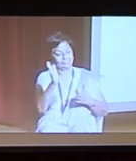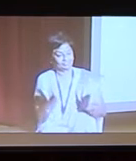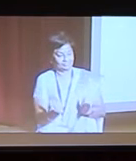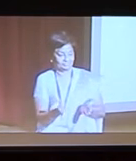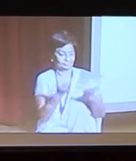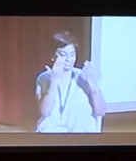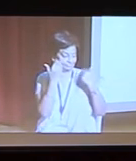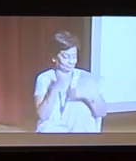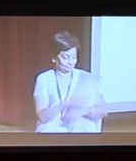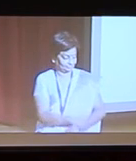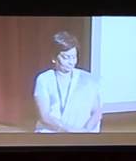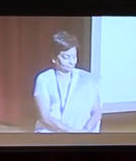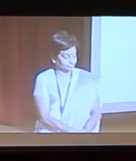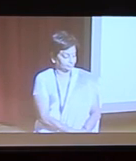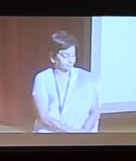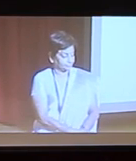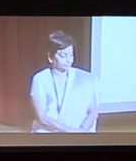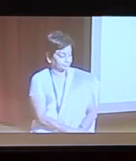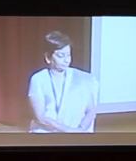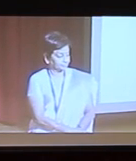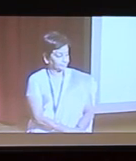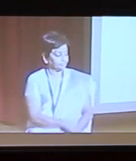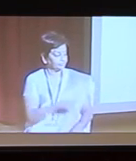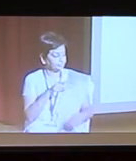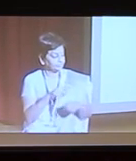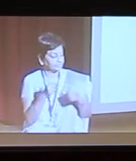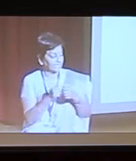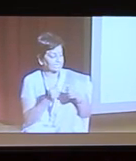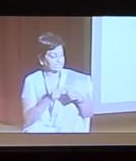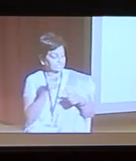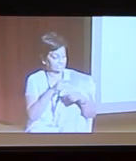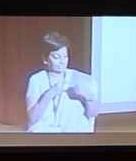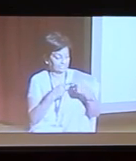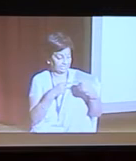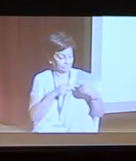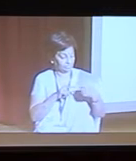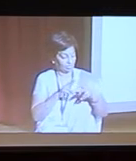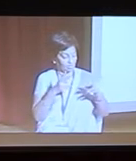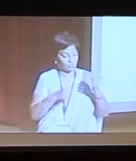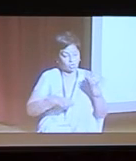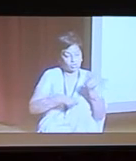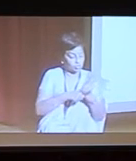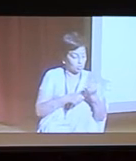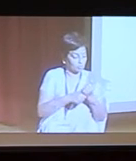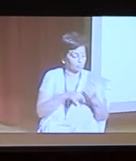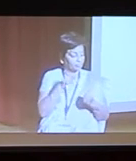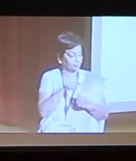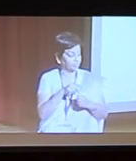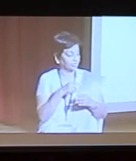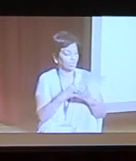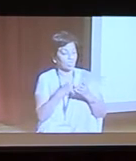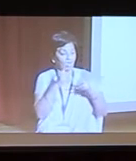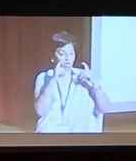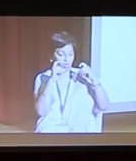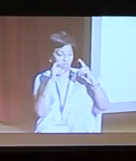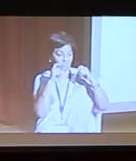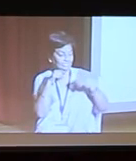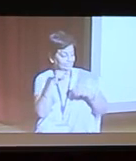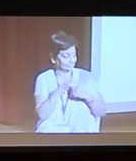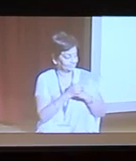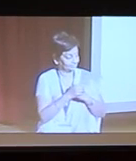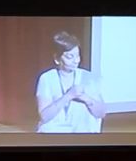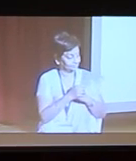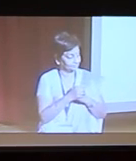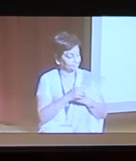of Van Gogh's painting. For assistive technology to really support reading tactile graphics, the users